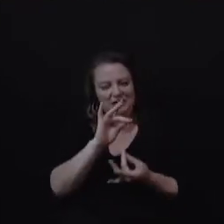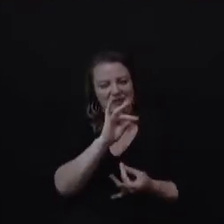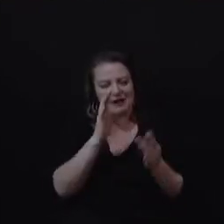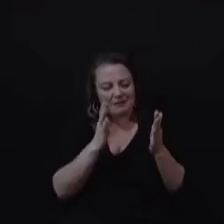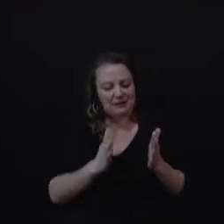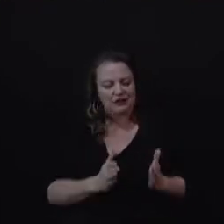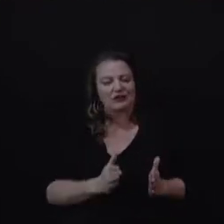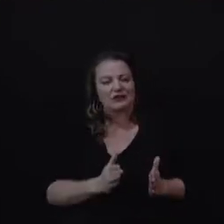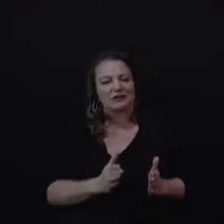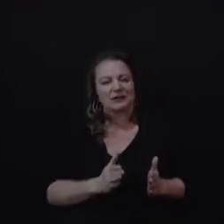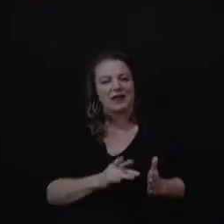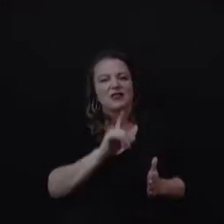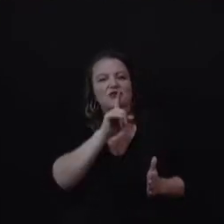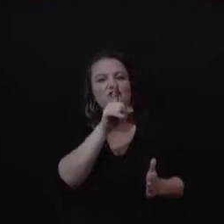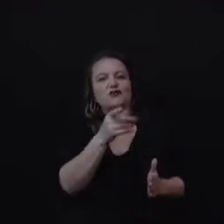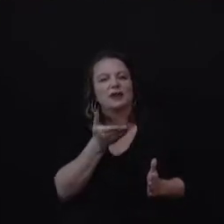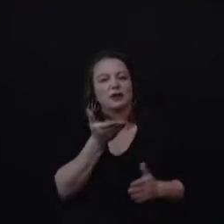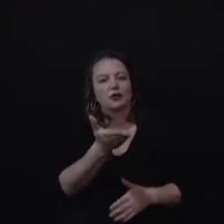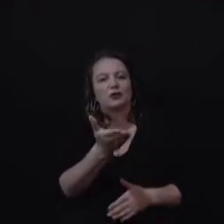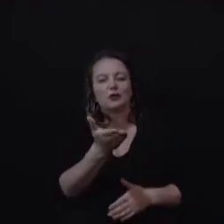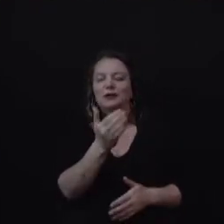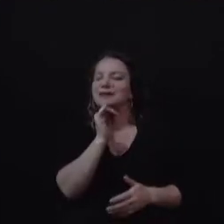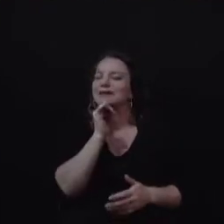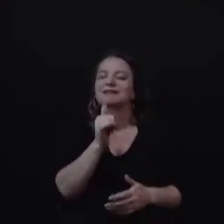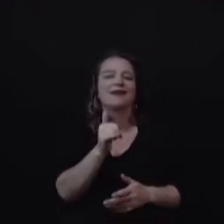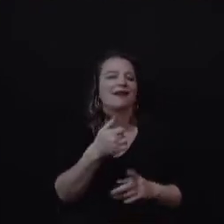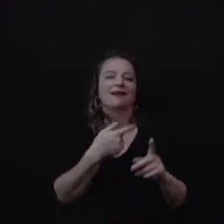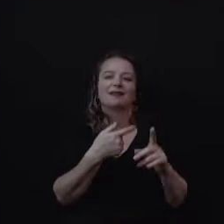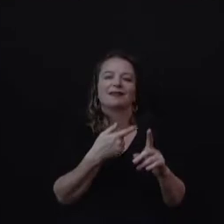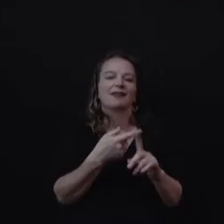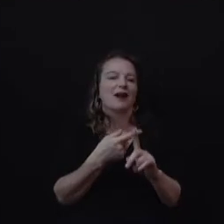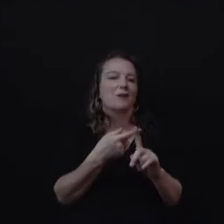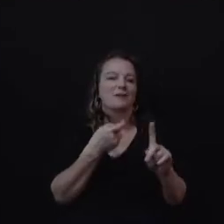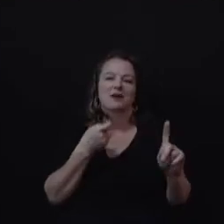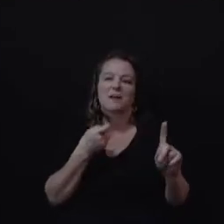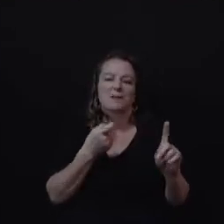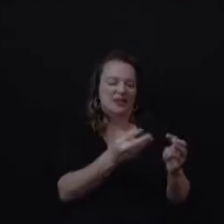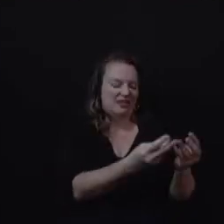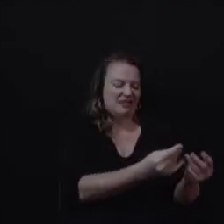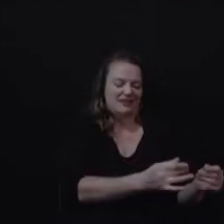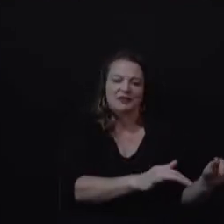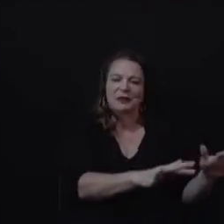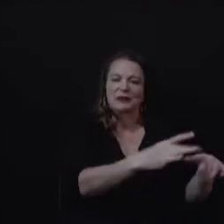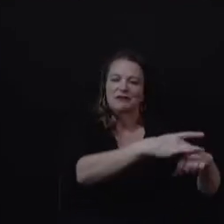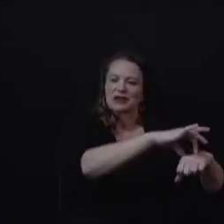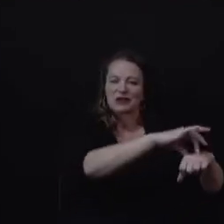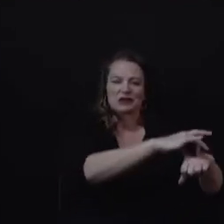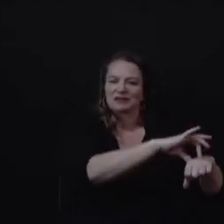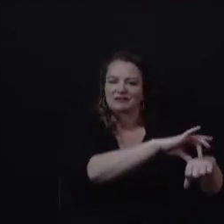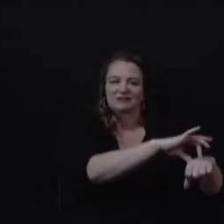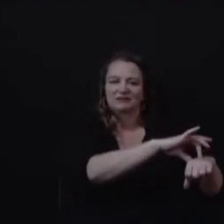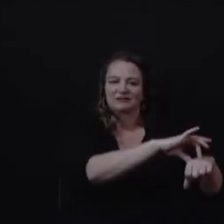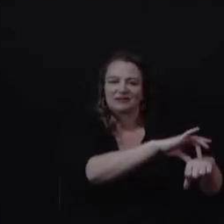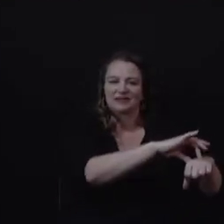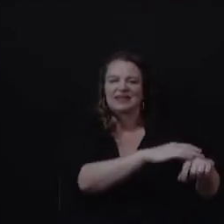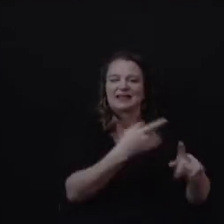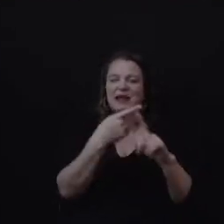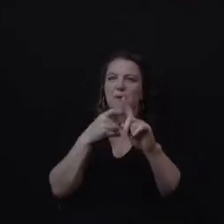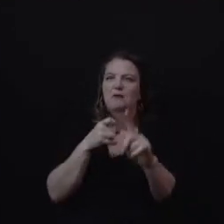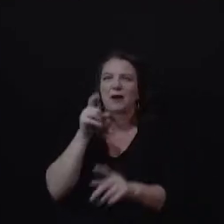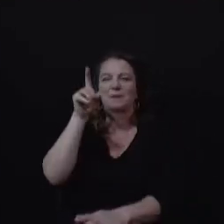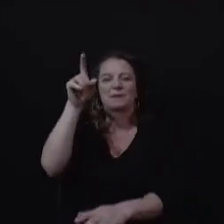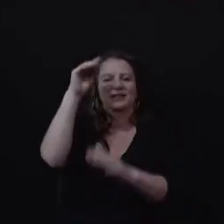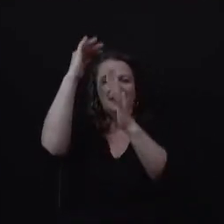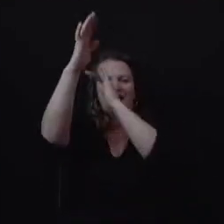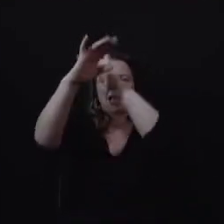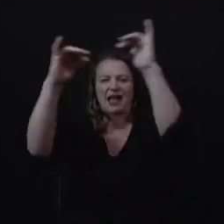person, the real you, didn't come from the dirt of the earth. It came from the